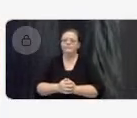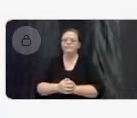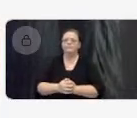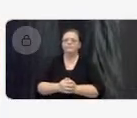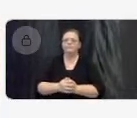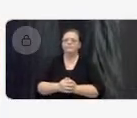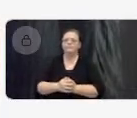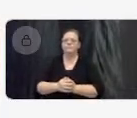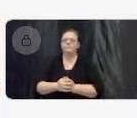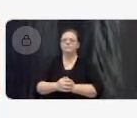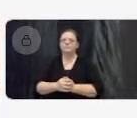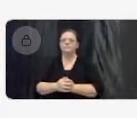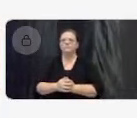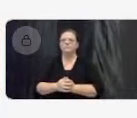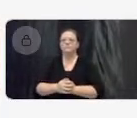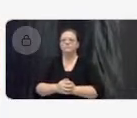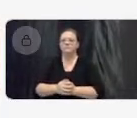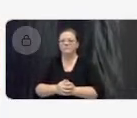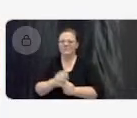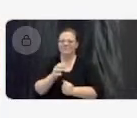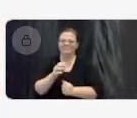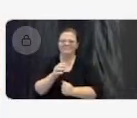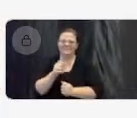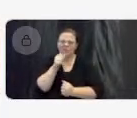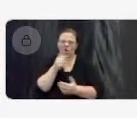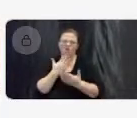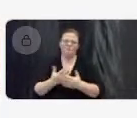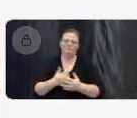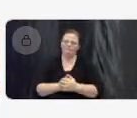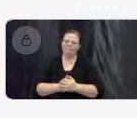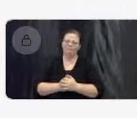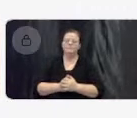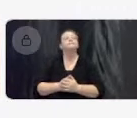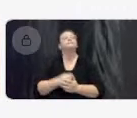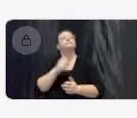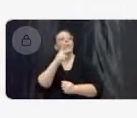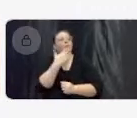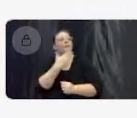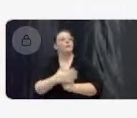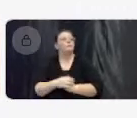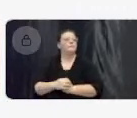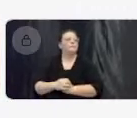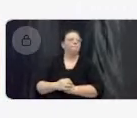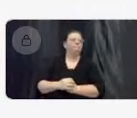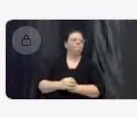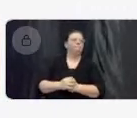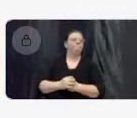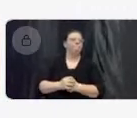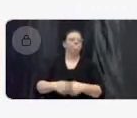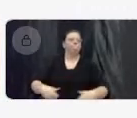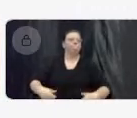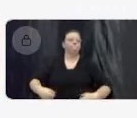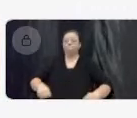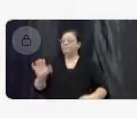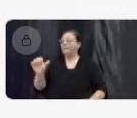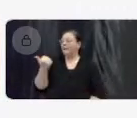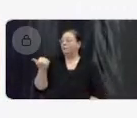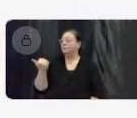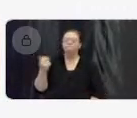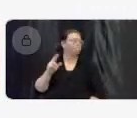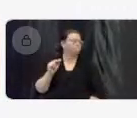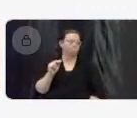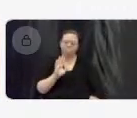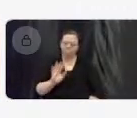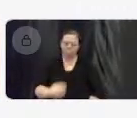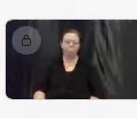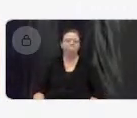which is not good. Thank you, Attorney Howard. Thank you. Anything else, sir? No, that'd be